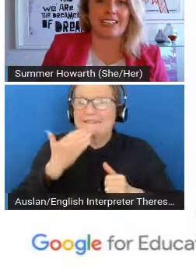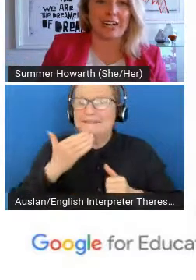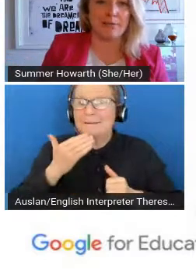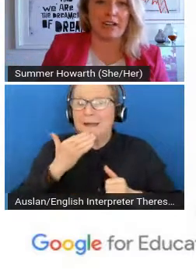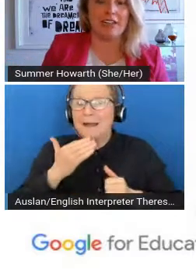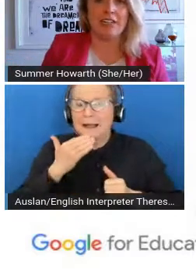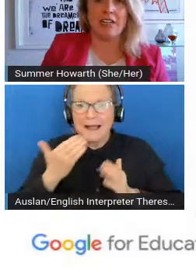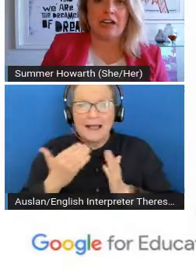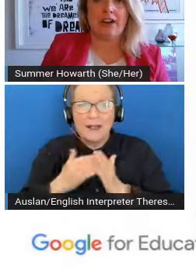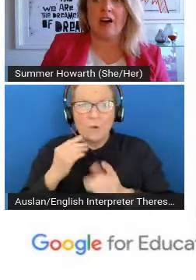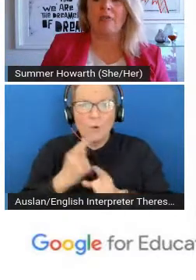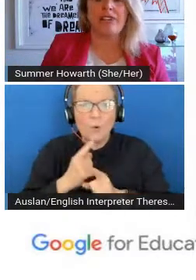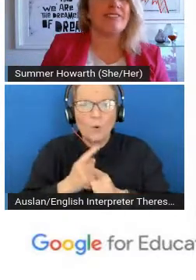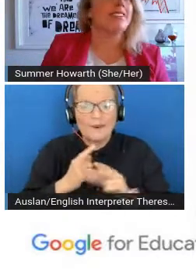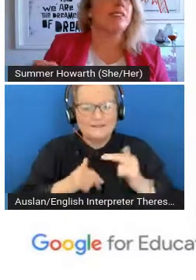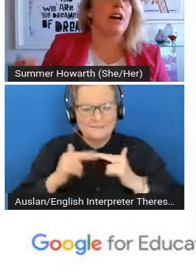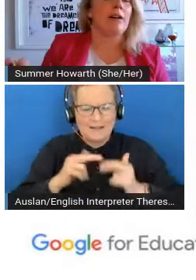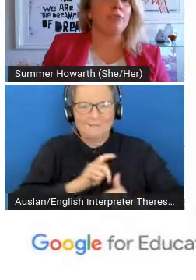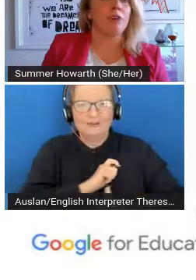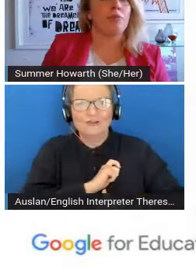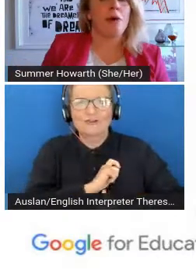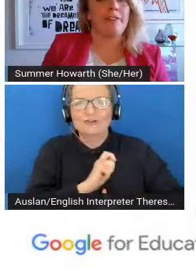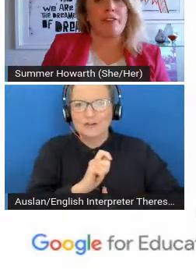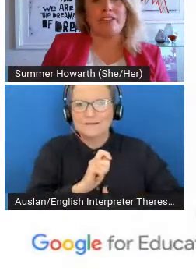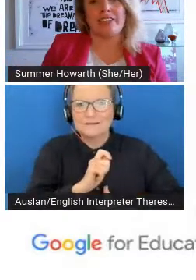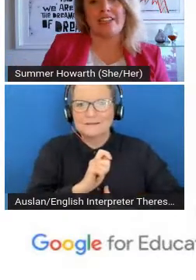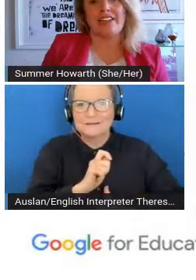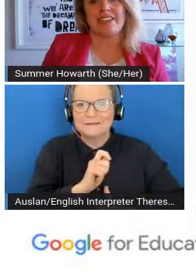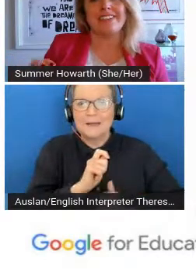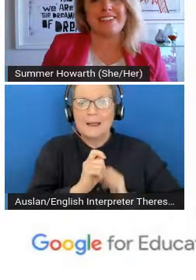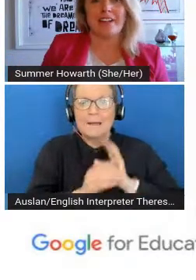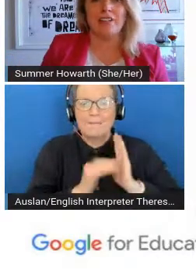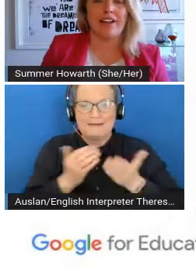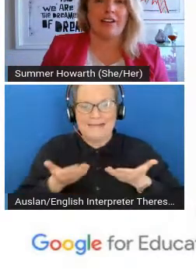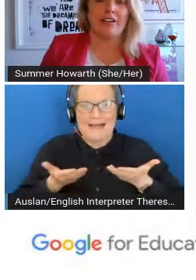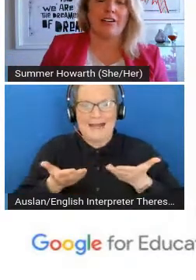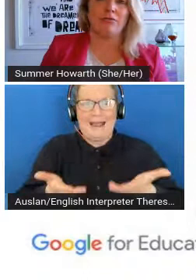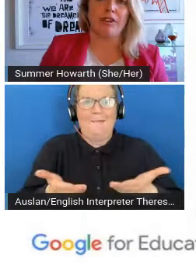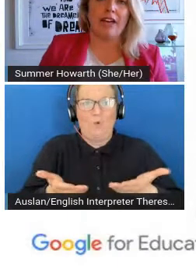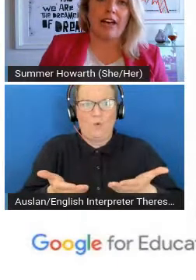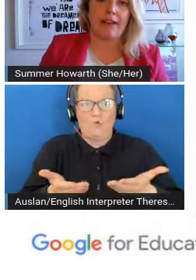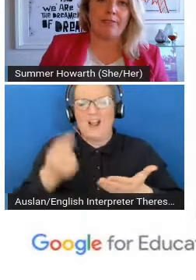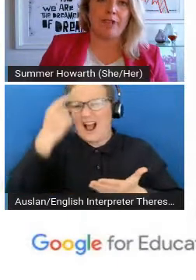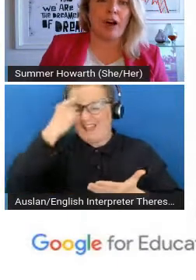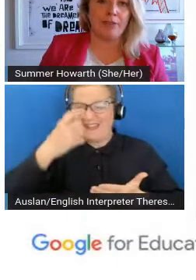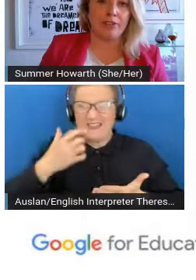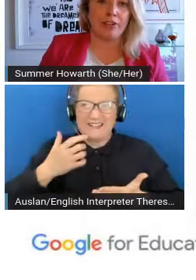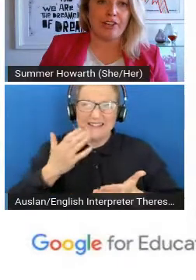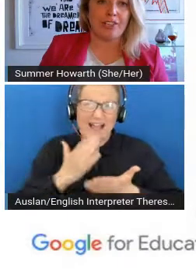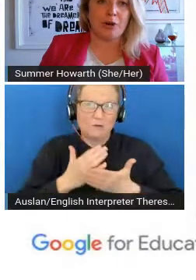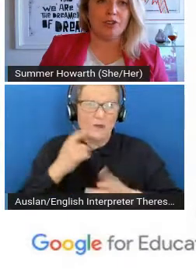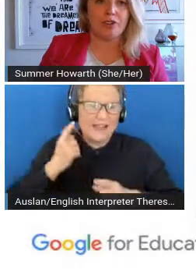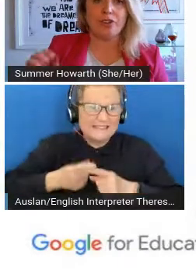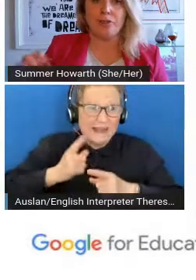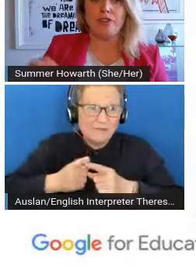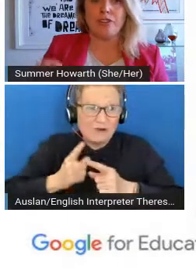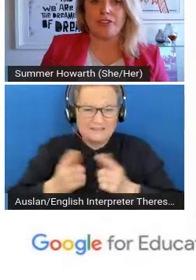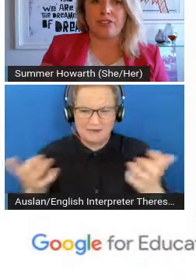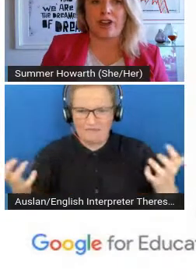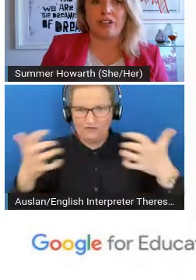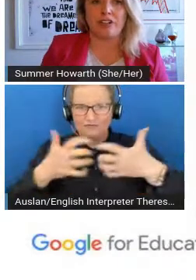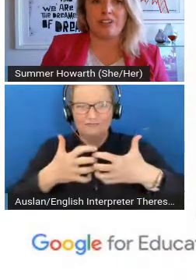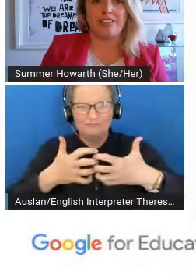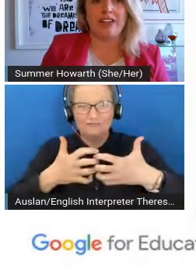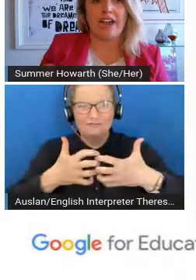is an enabler. And I would even go one further and say that's an accelerator of the hybrid learning as well. So through